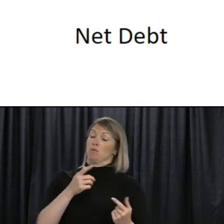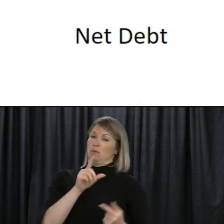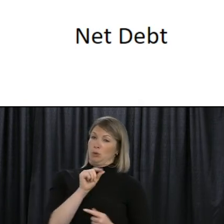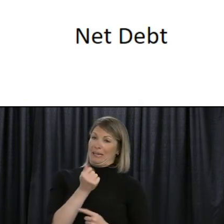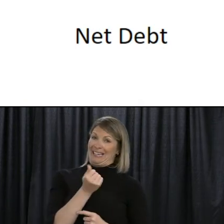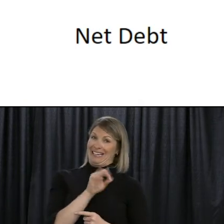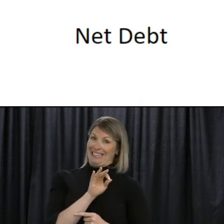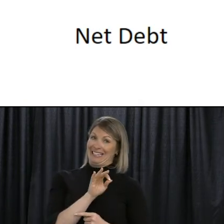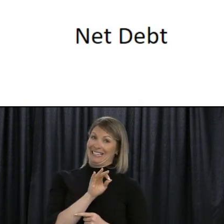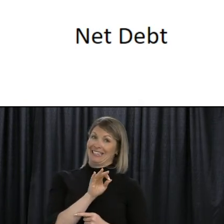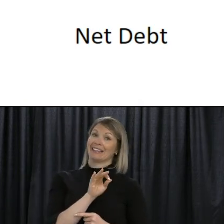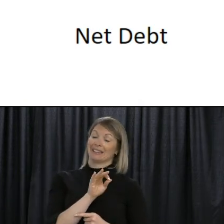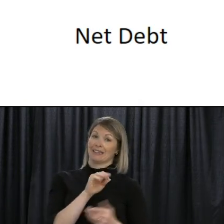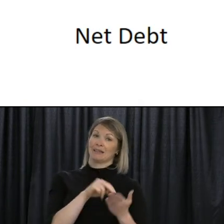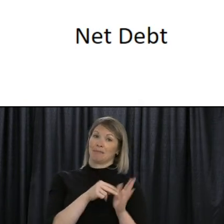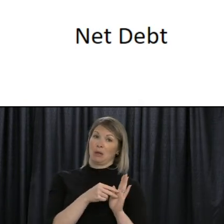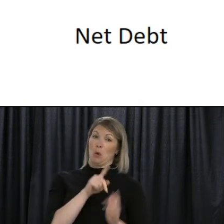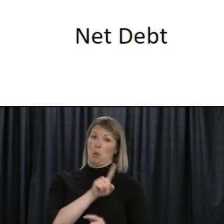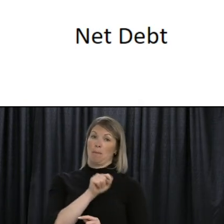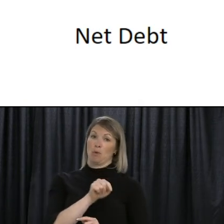2019 at $1.2 billion.